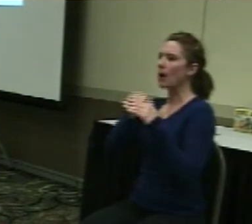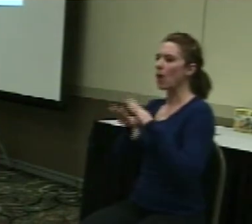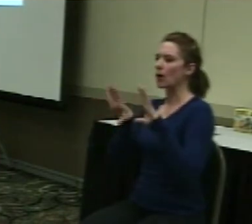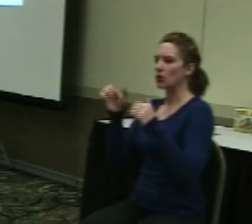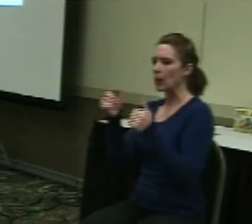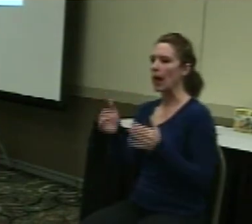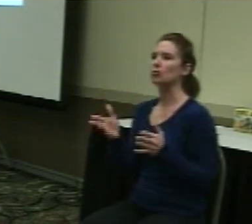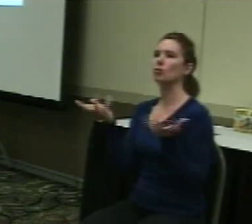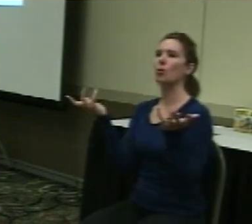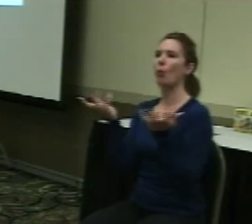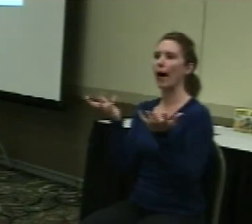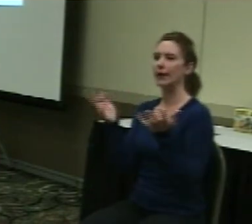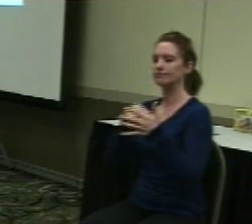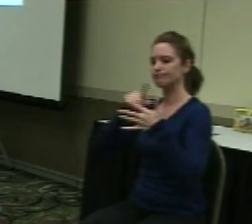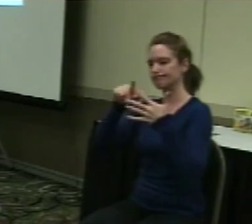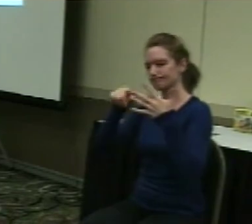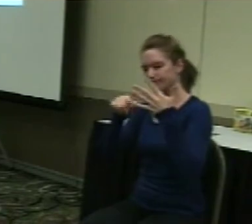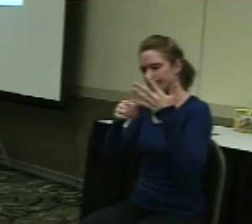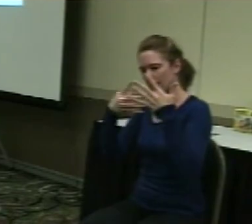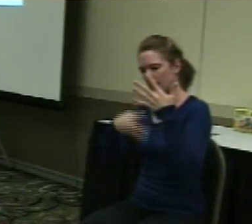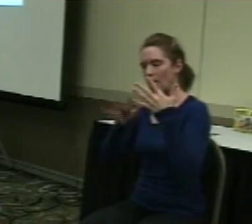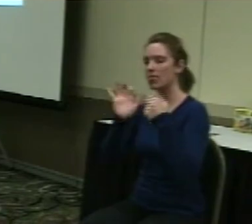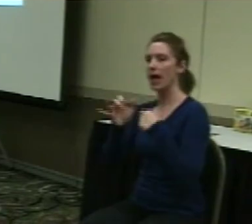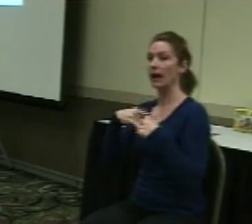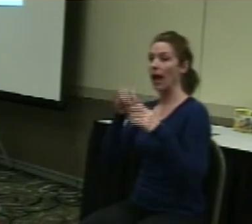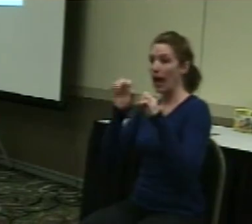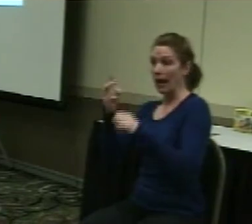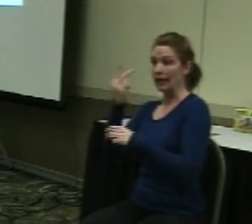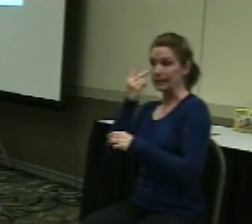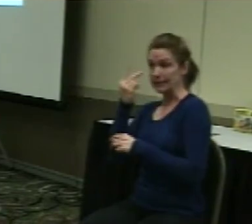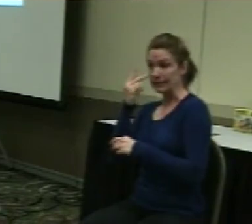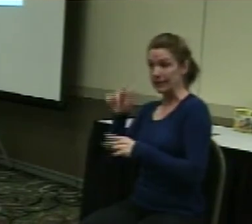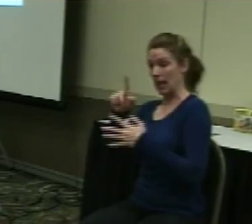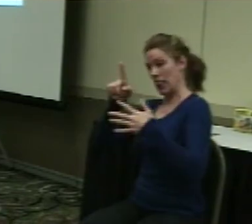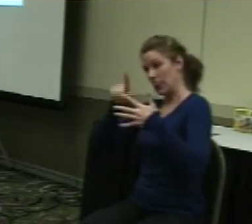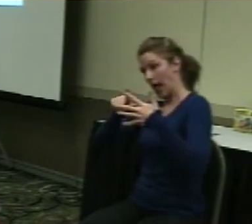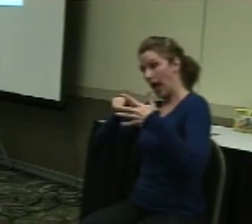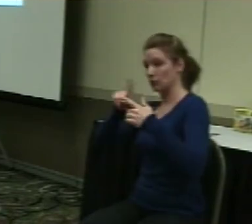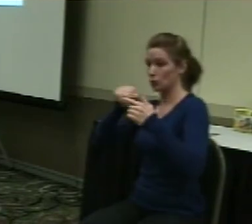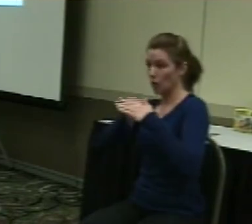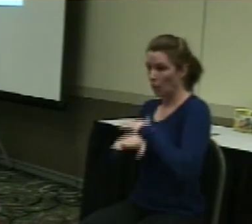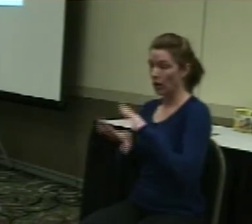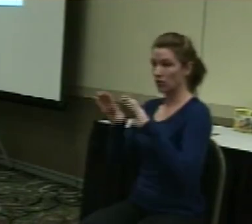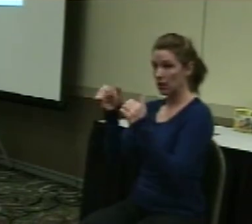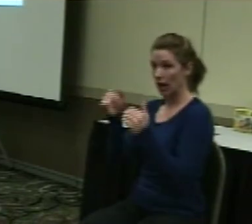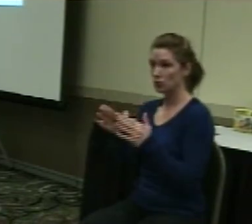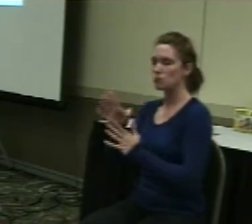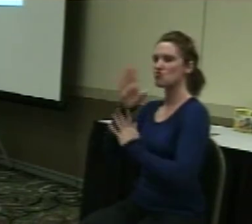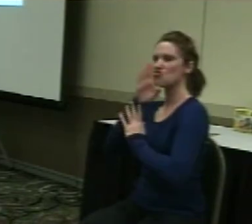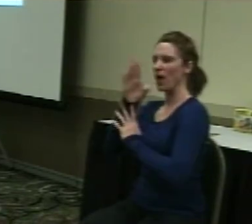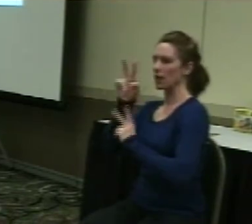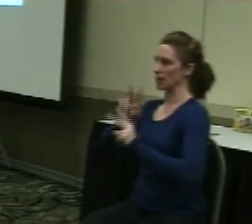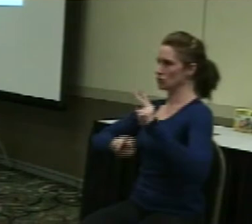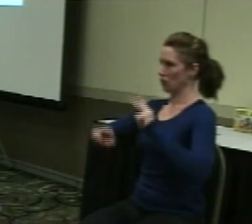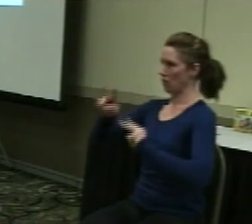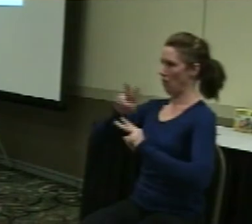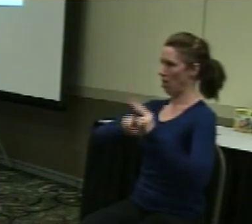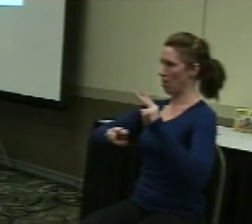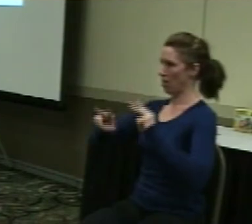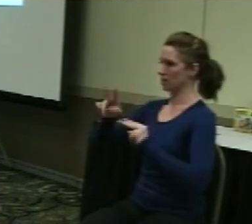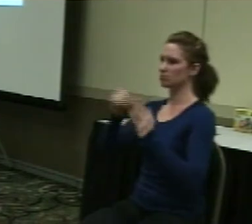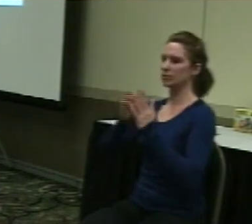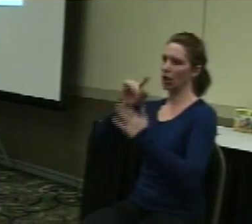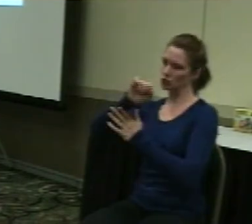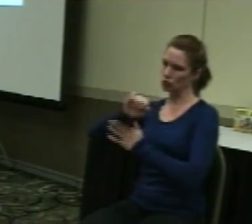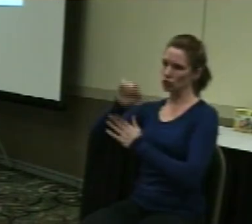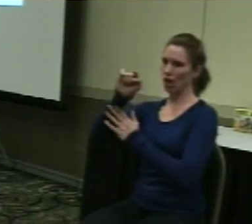into a classroom. I can see that when I walk into a classroom. This is direct. Put a little, you know,